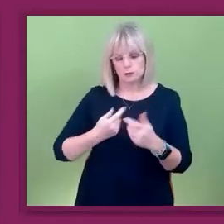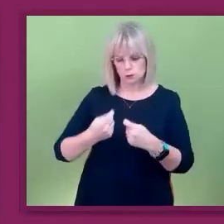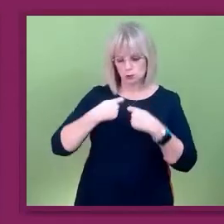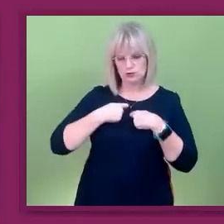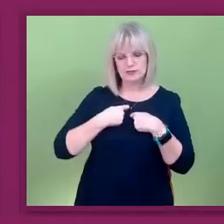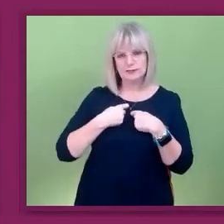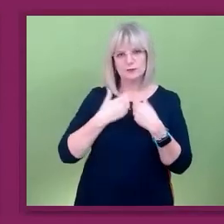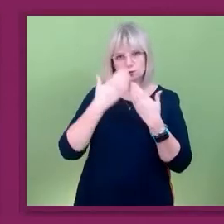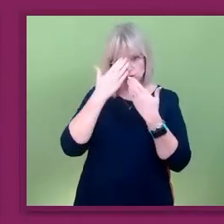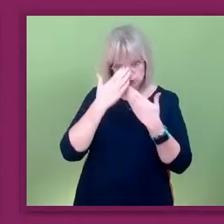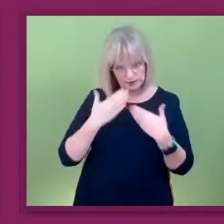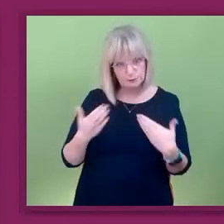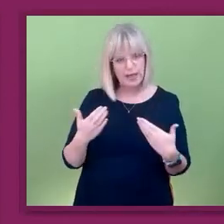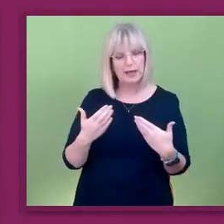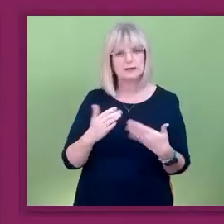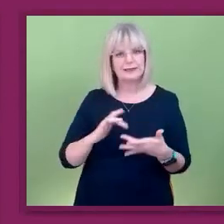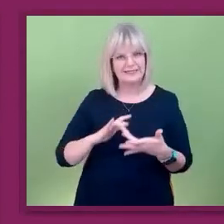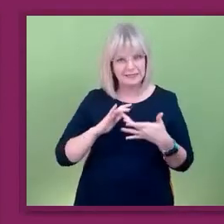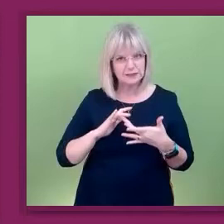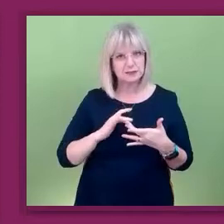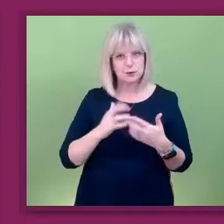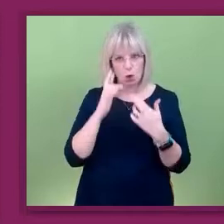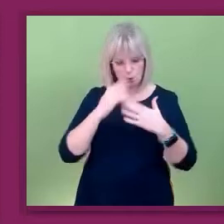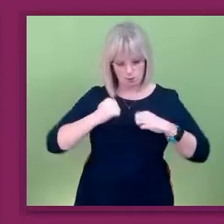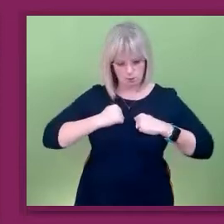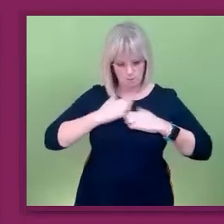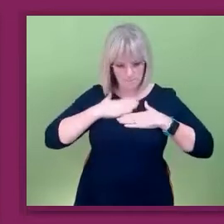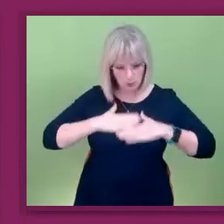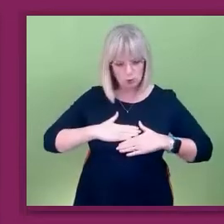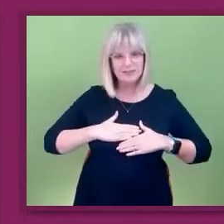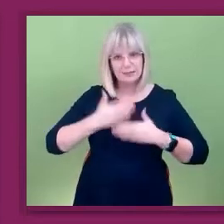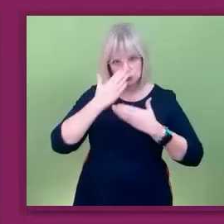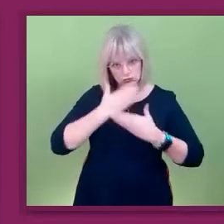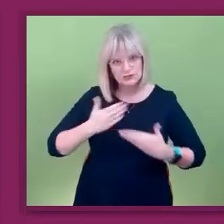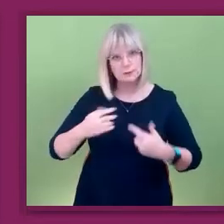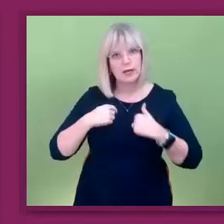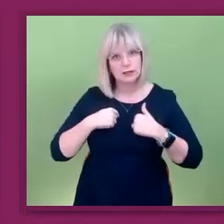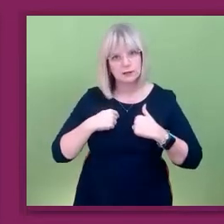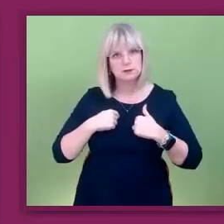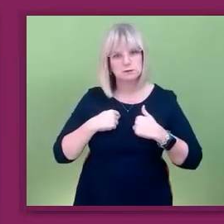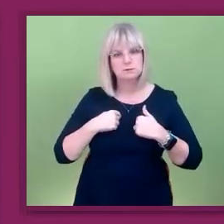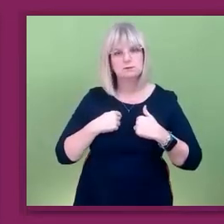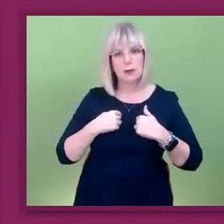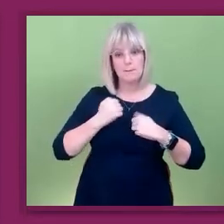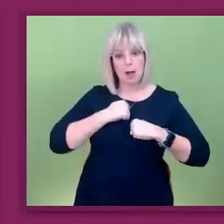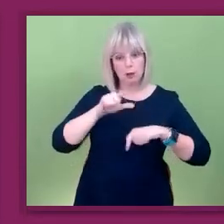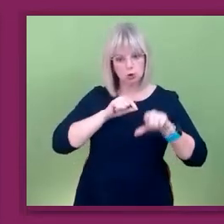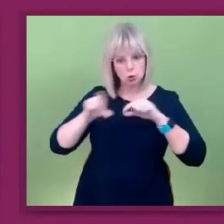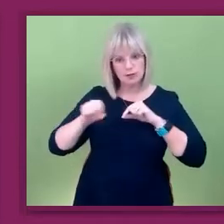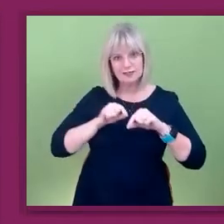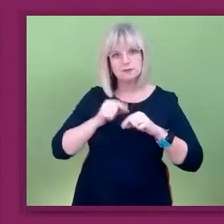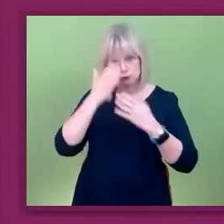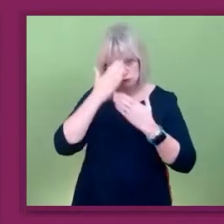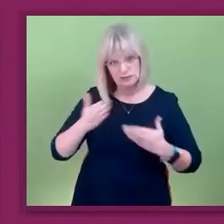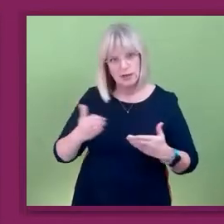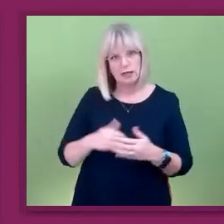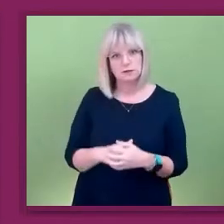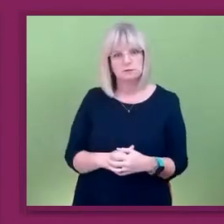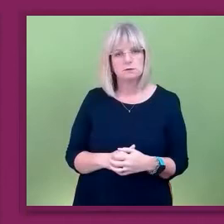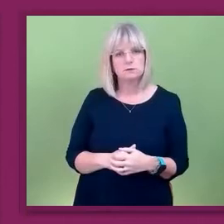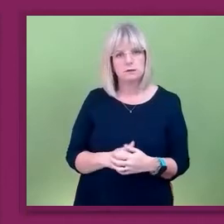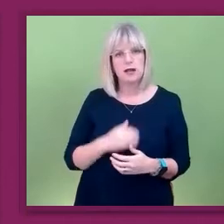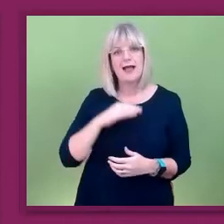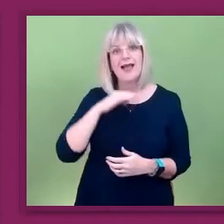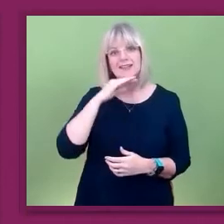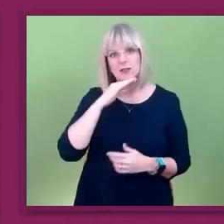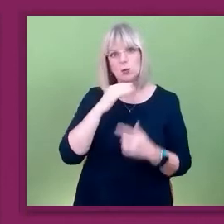to have our body and our choices respected, the right to have adequate care. These are what I would call basic human rights